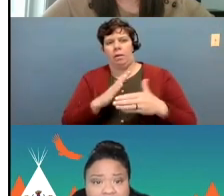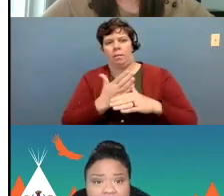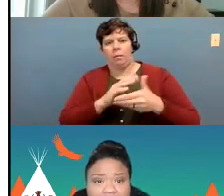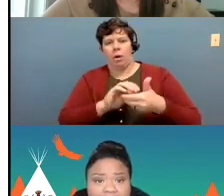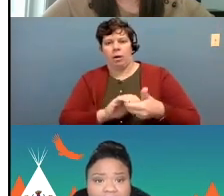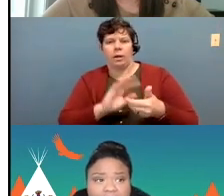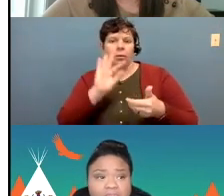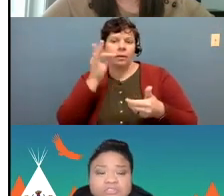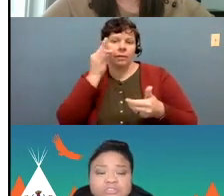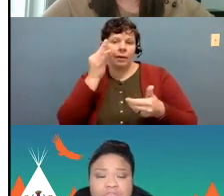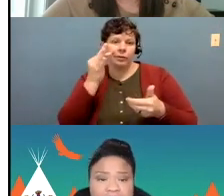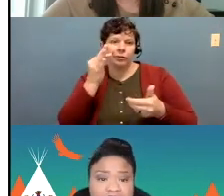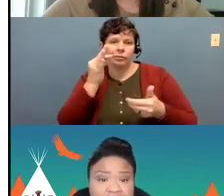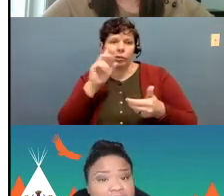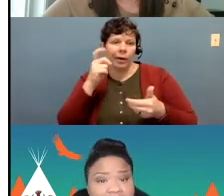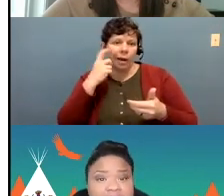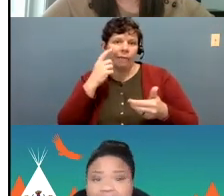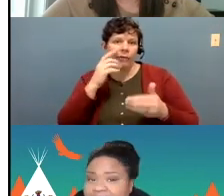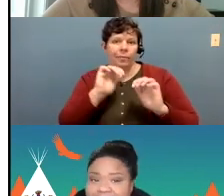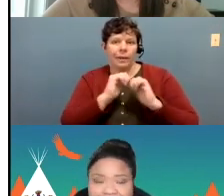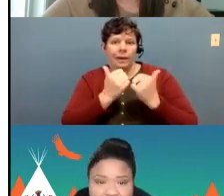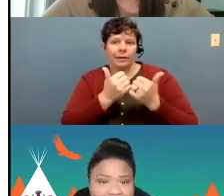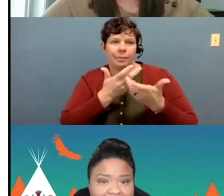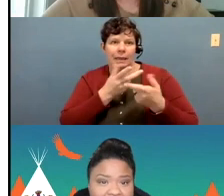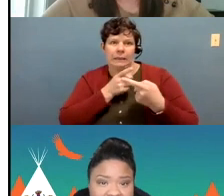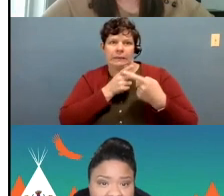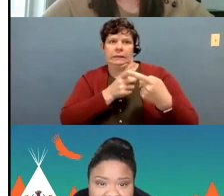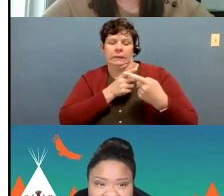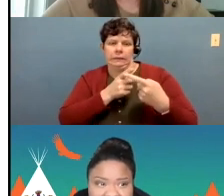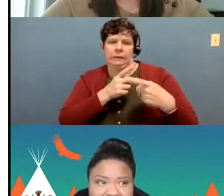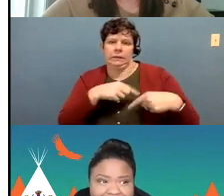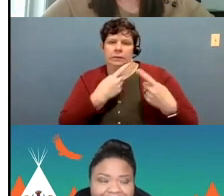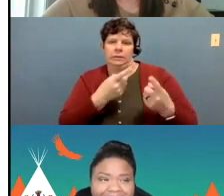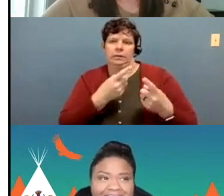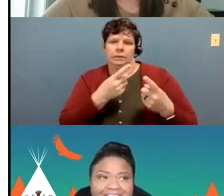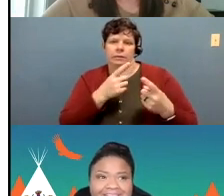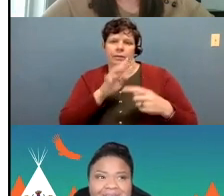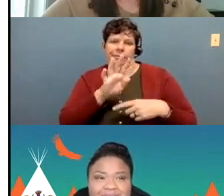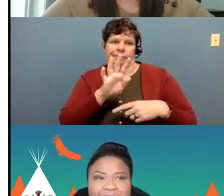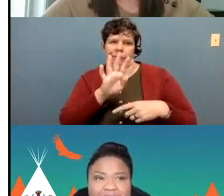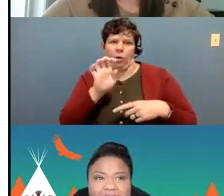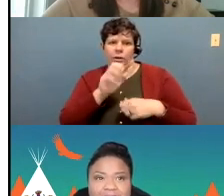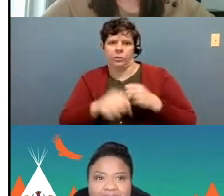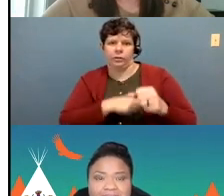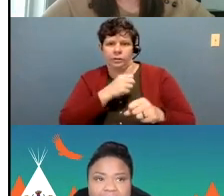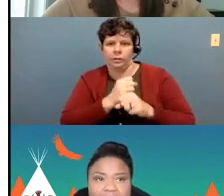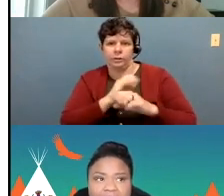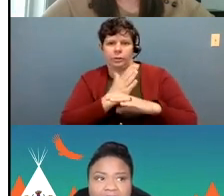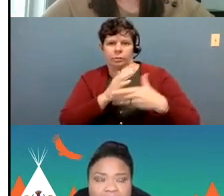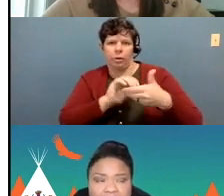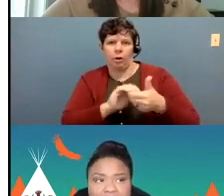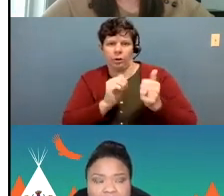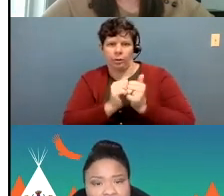of our, tumultuous relationship with government agencies over the last 400 years, right? So I can see